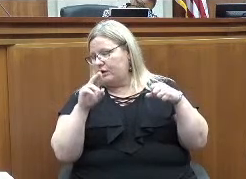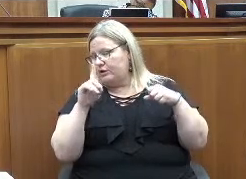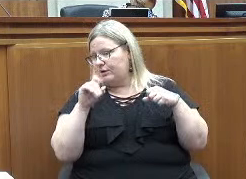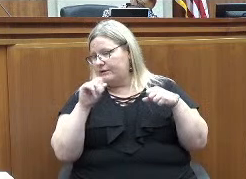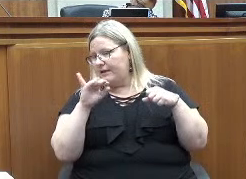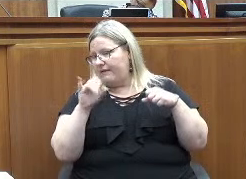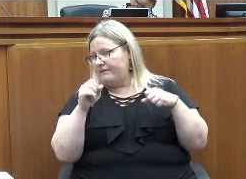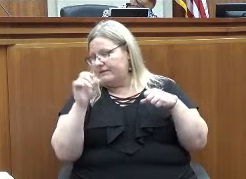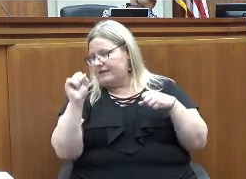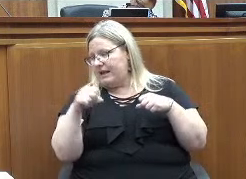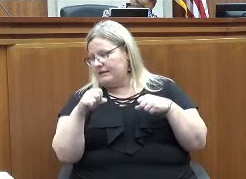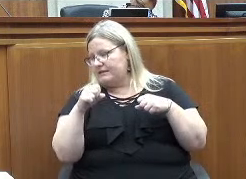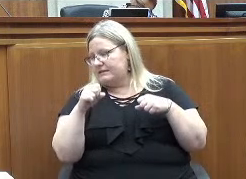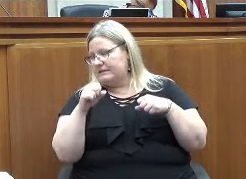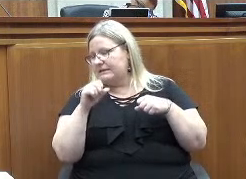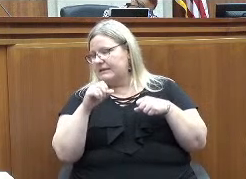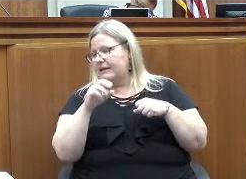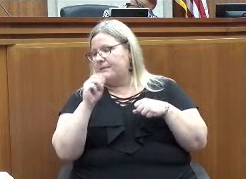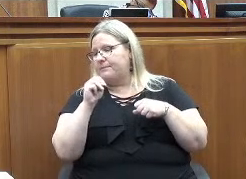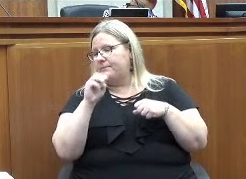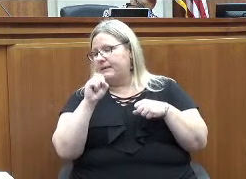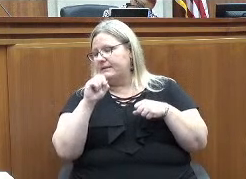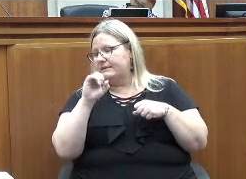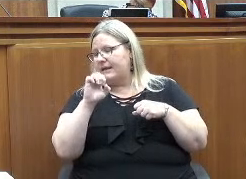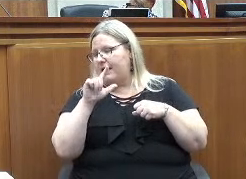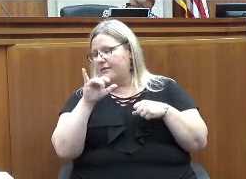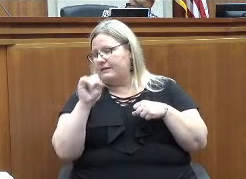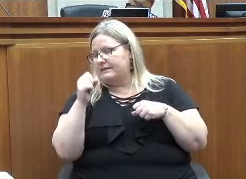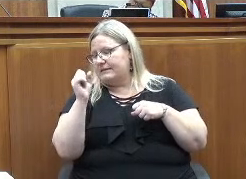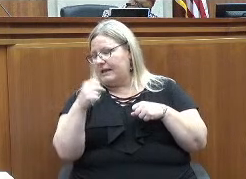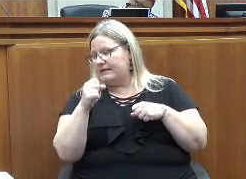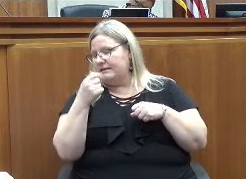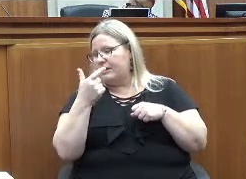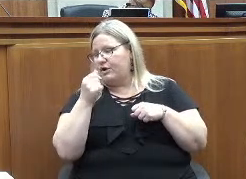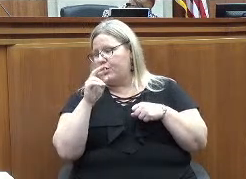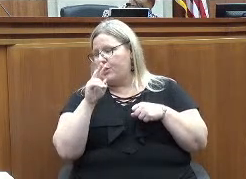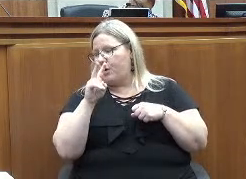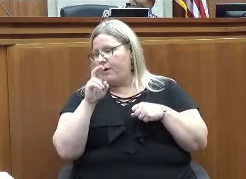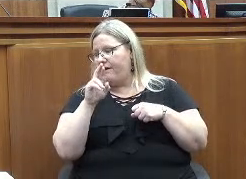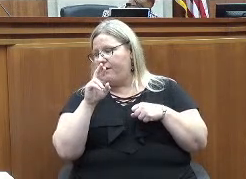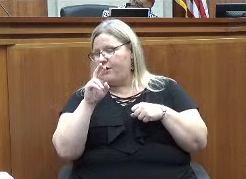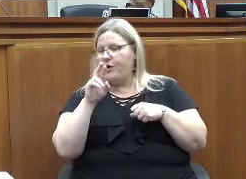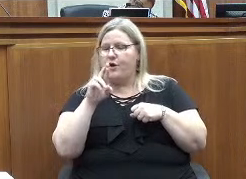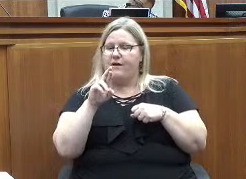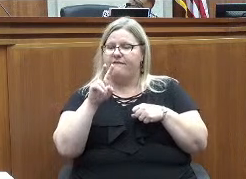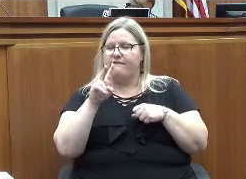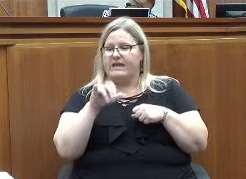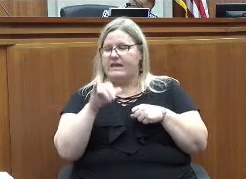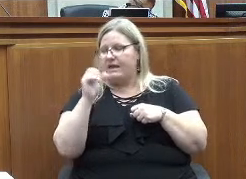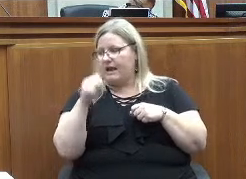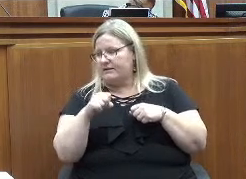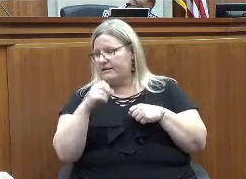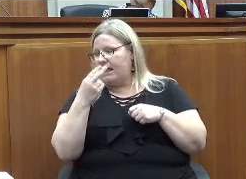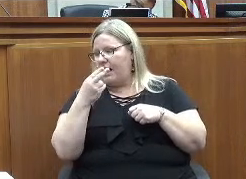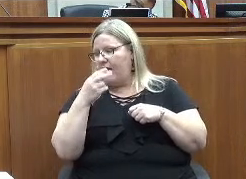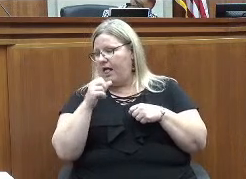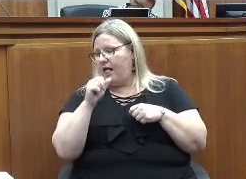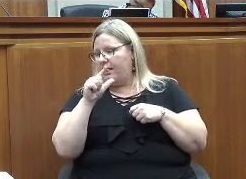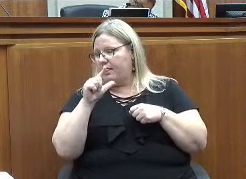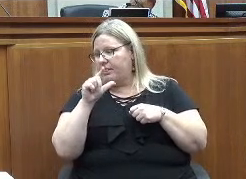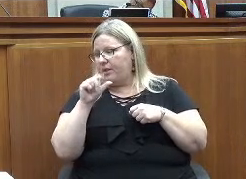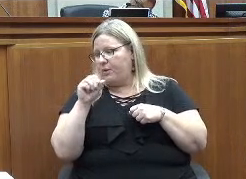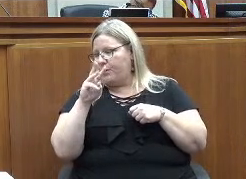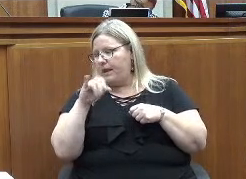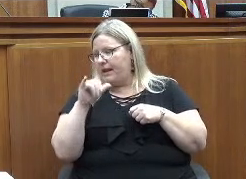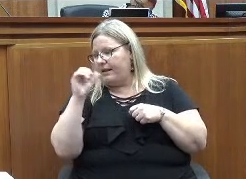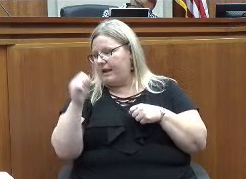Yes. Dr. Davis, yes. Ms. Ellis? Yes. Ms. Ellis, yes. Mr. Garvey? Yes. Mr. Garvey, yes. Ms. Holloway? Yes. Ms. Holloway, yes.